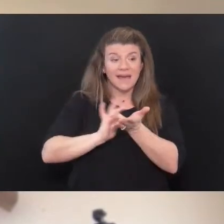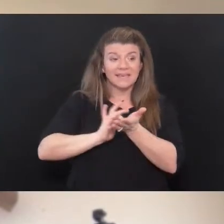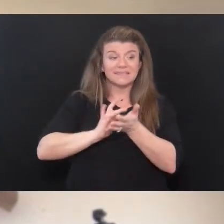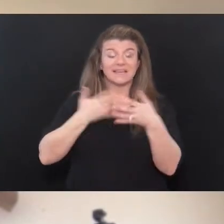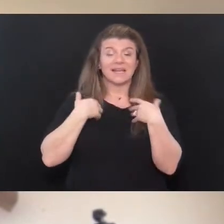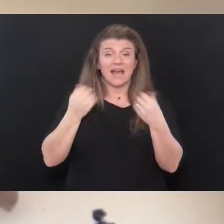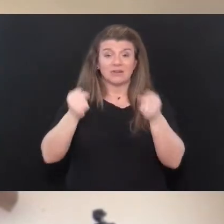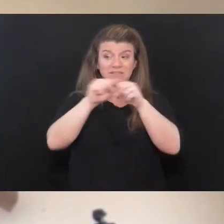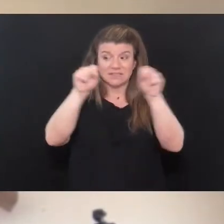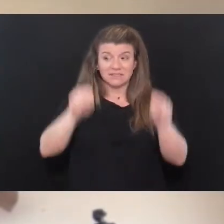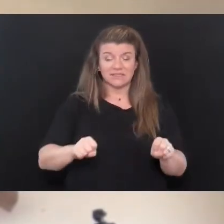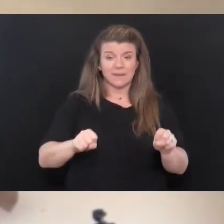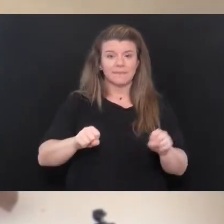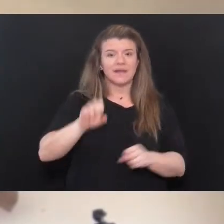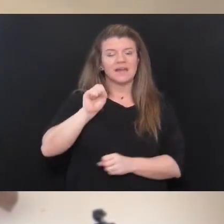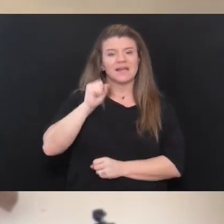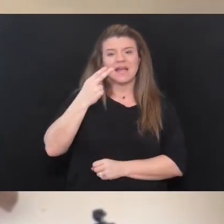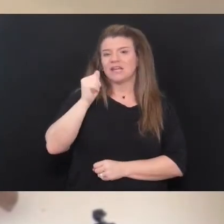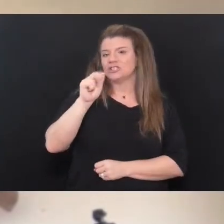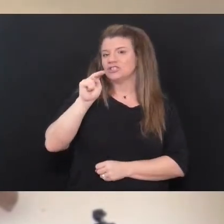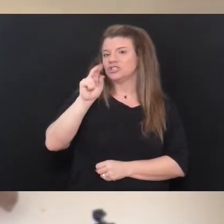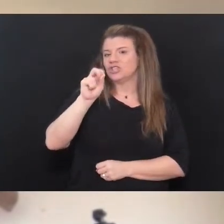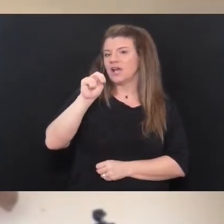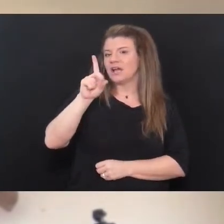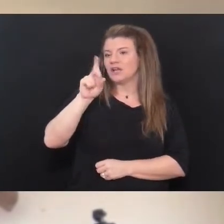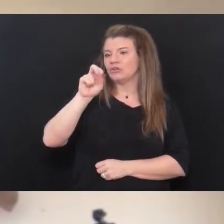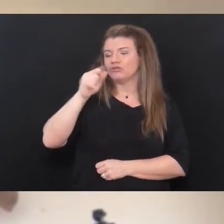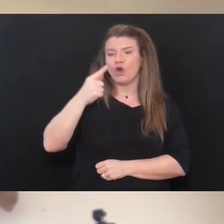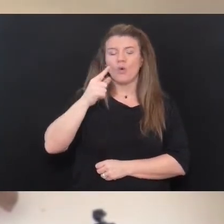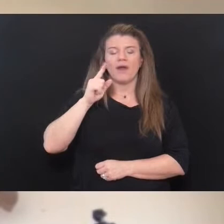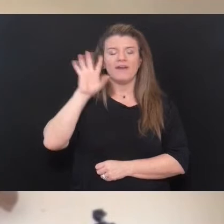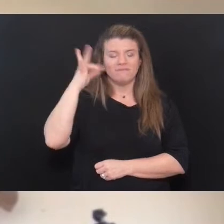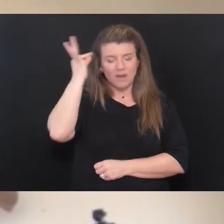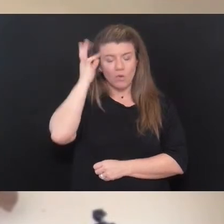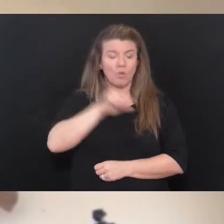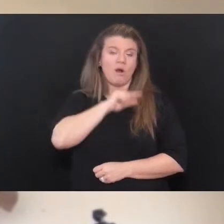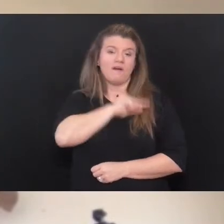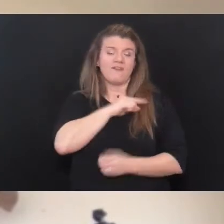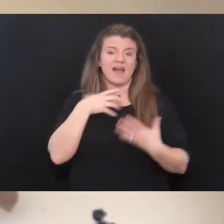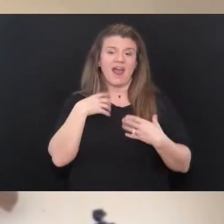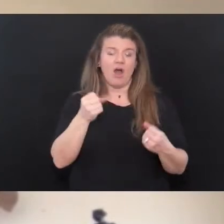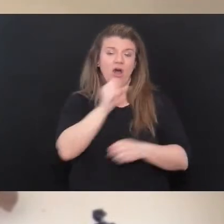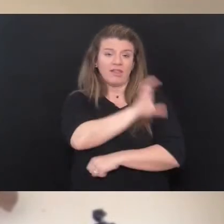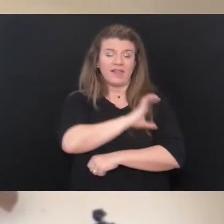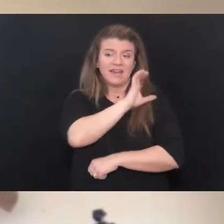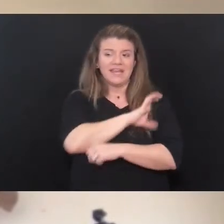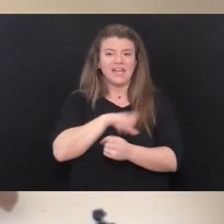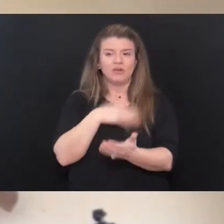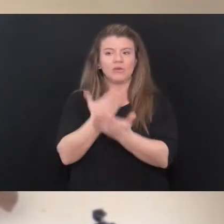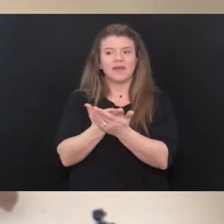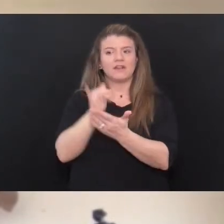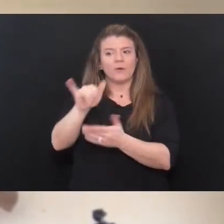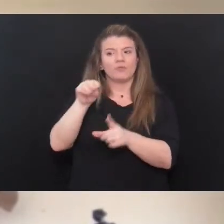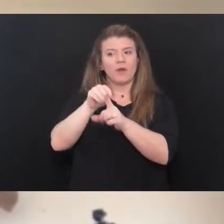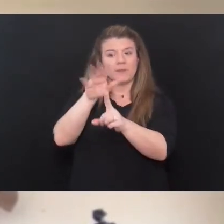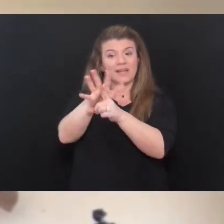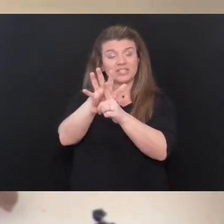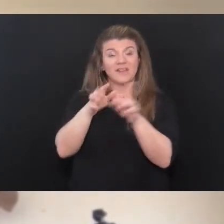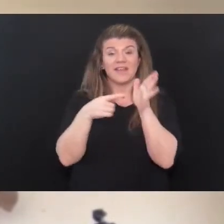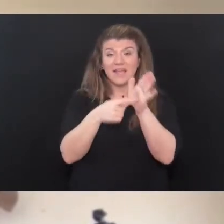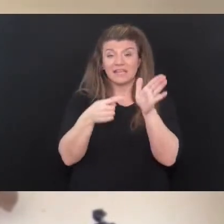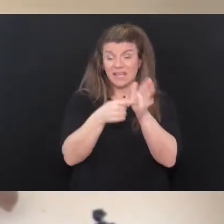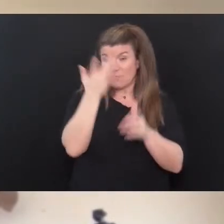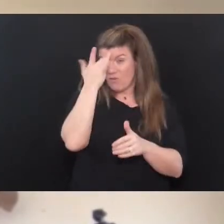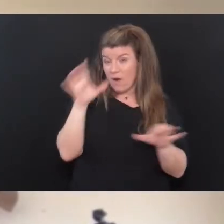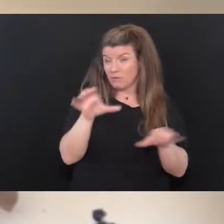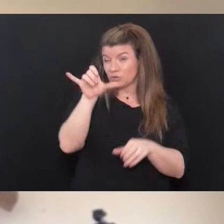Health System and Shenandoah Federally Qualified Health Clinic to get to populations. An example of why we're doing